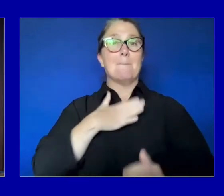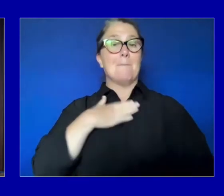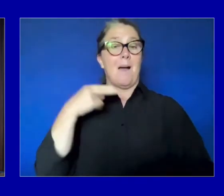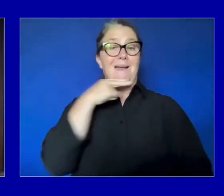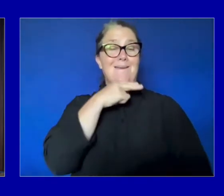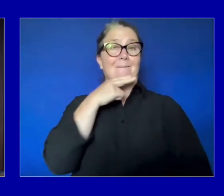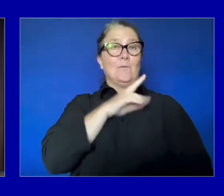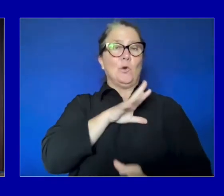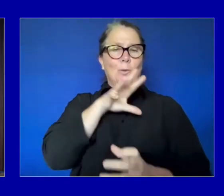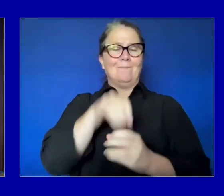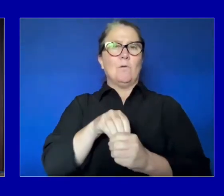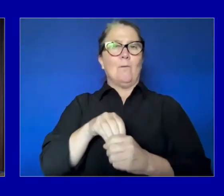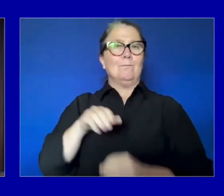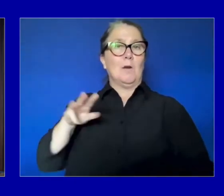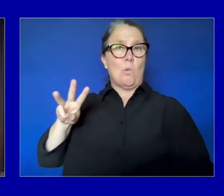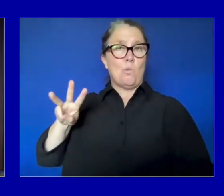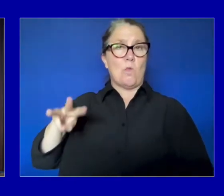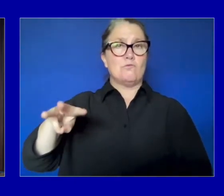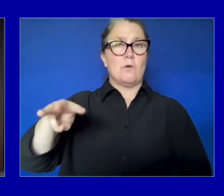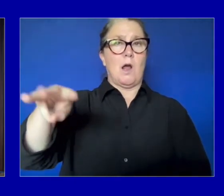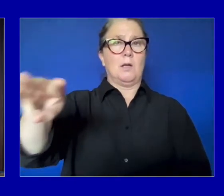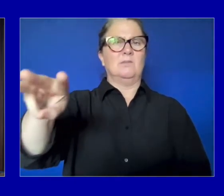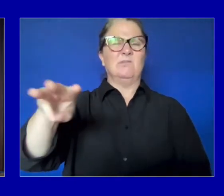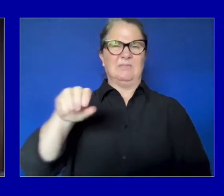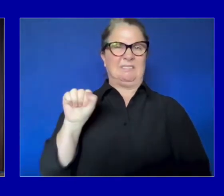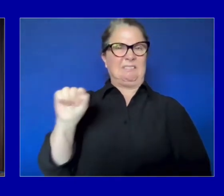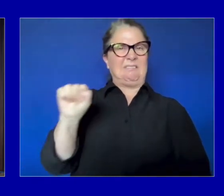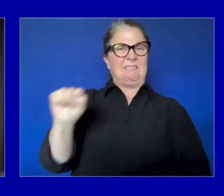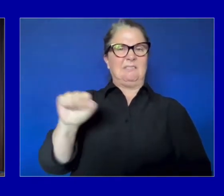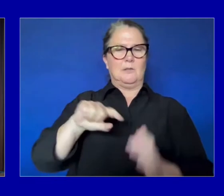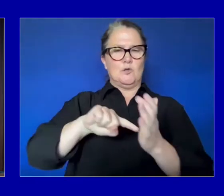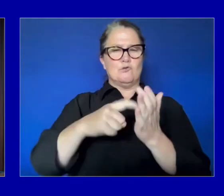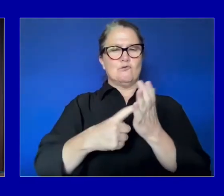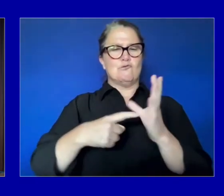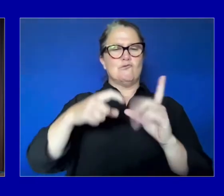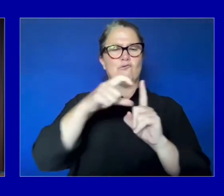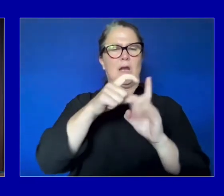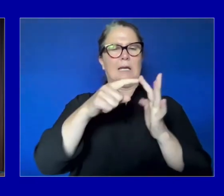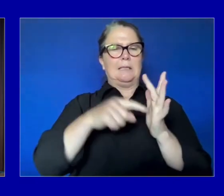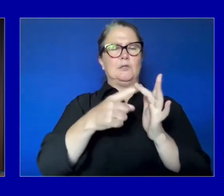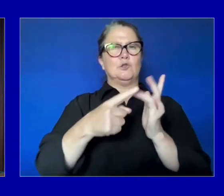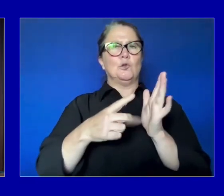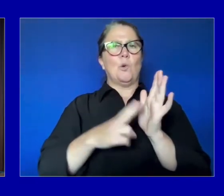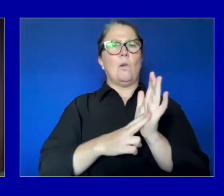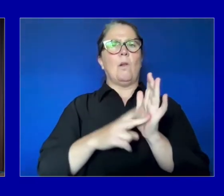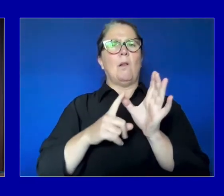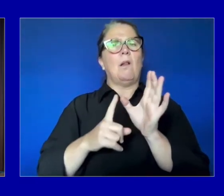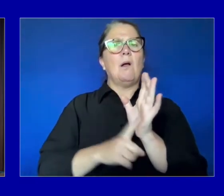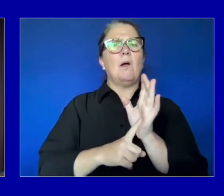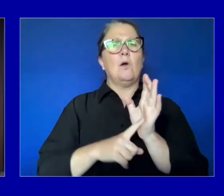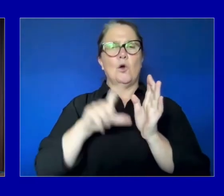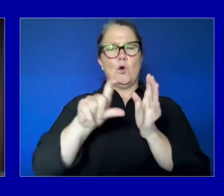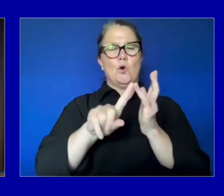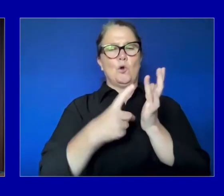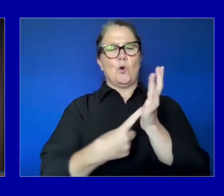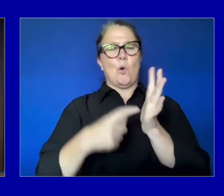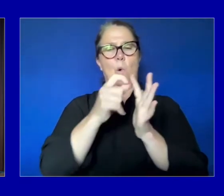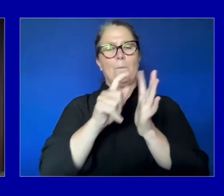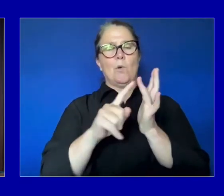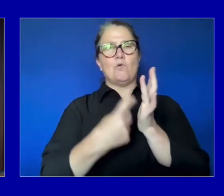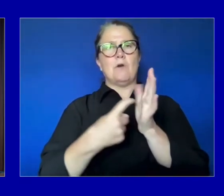And yeah, we've been working, um, and trying to, we, we get approached from a lot of landowners,